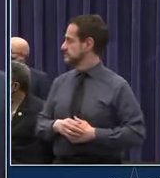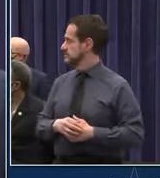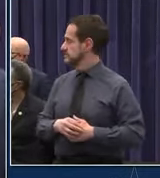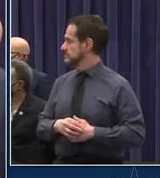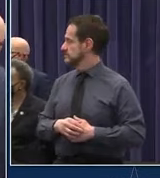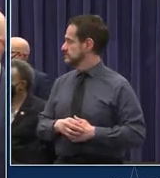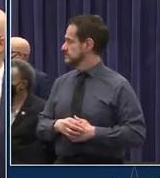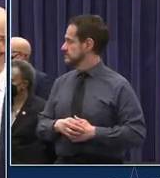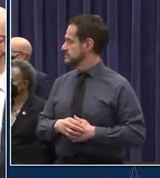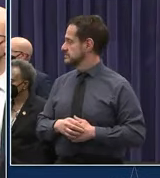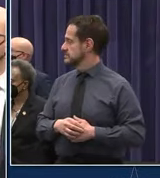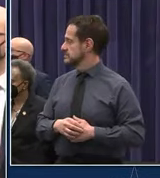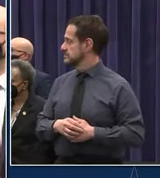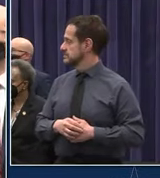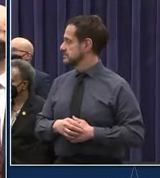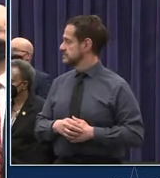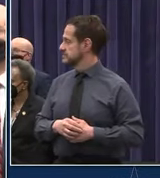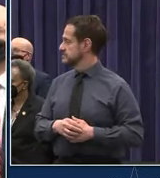along with